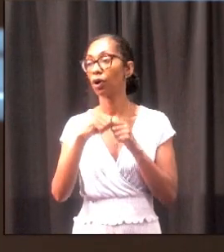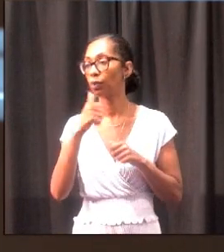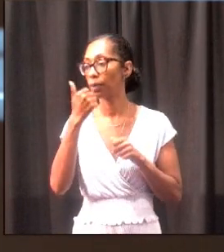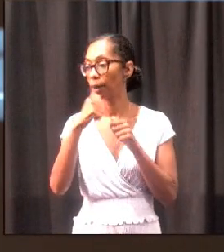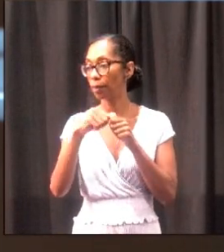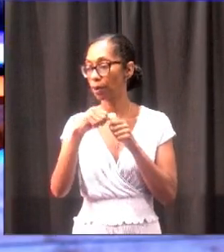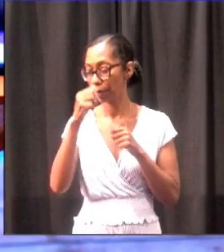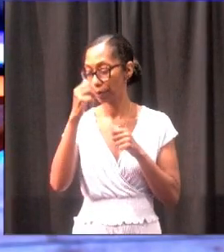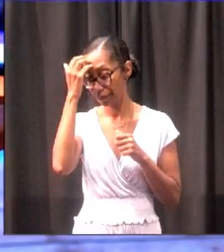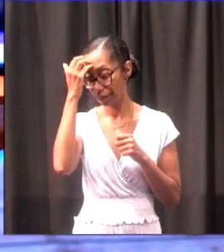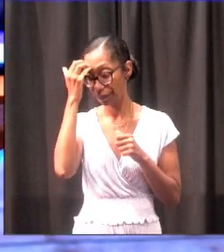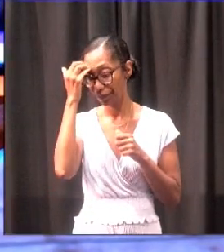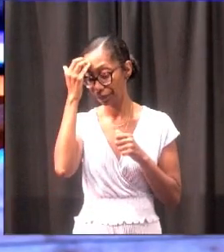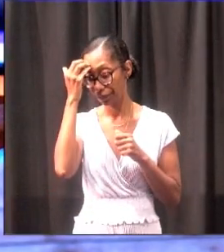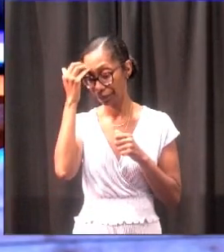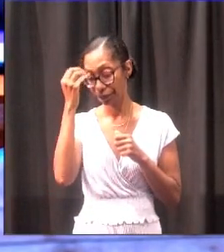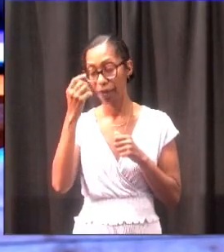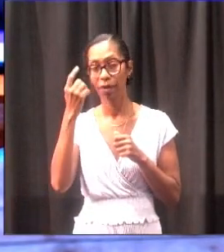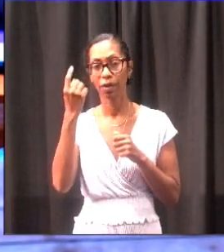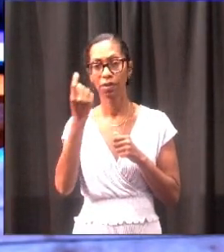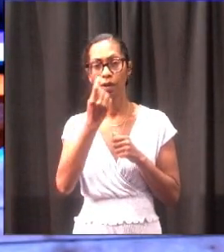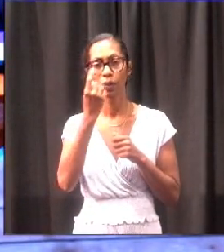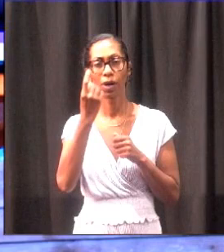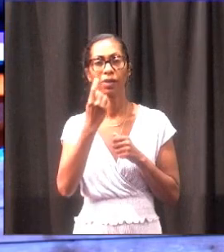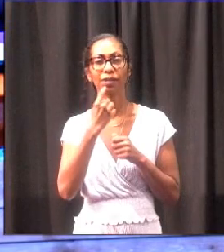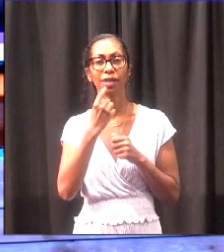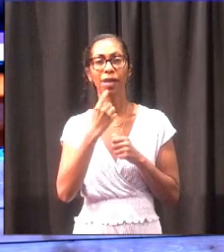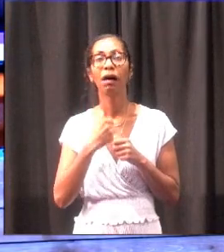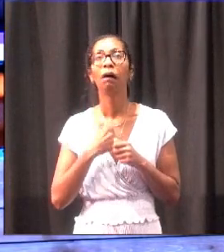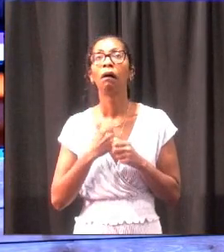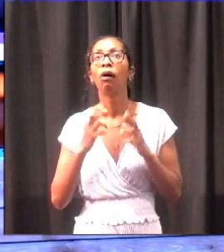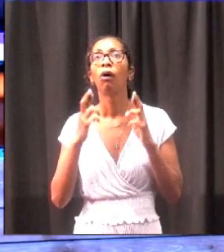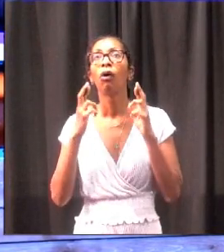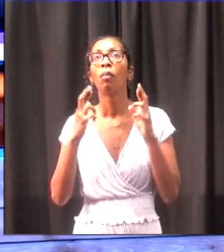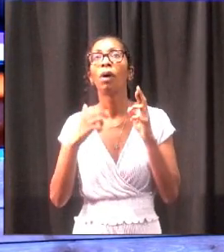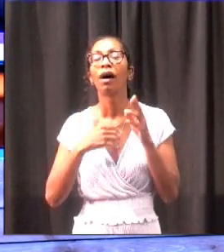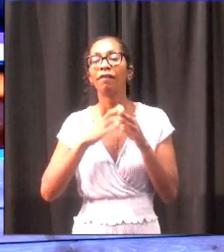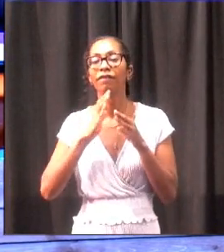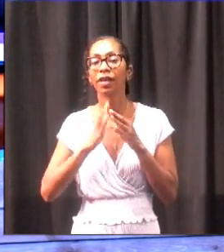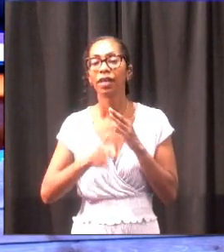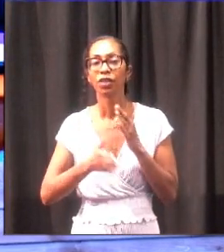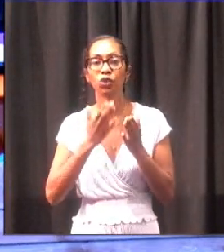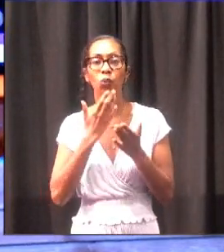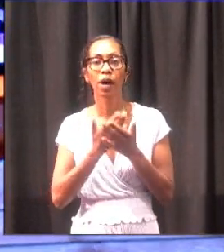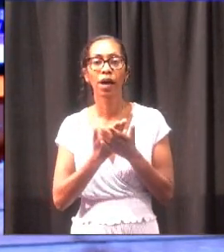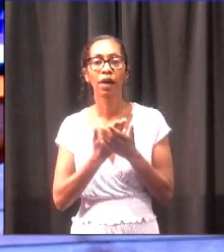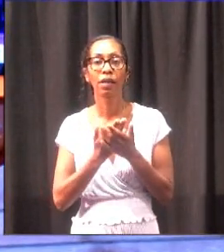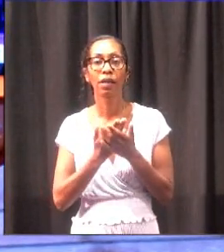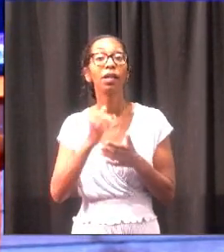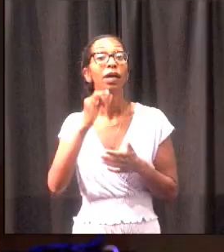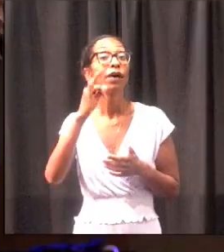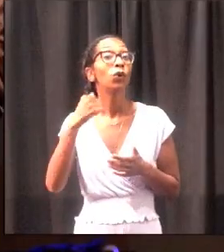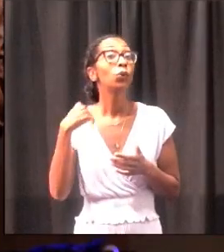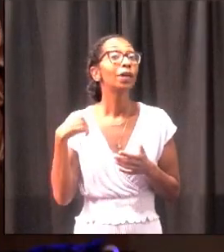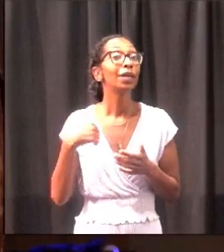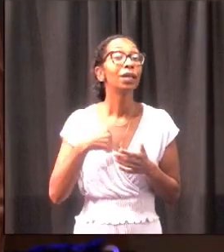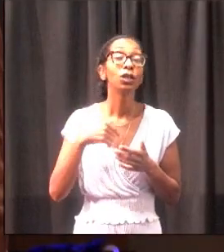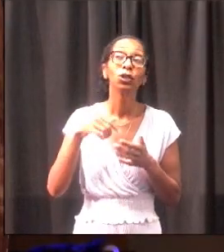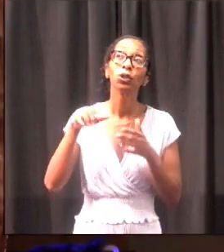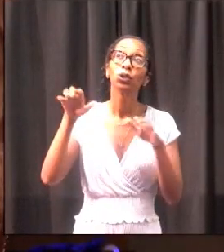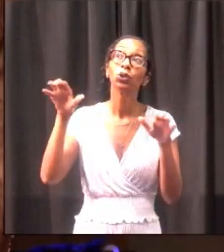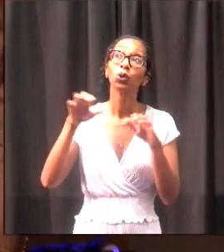person that used to always say, "I just hope I finish well." As long as we do what God tells us to